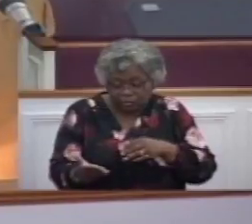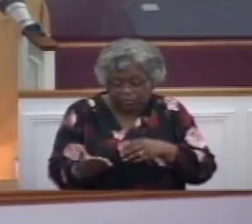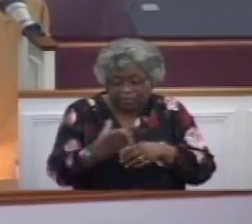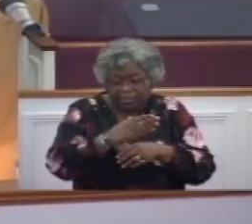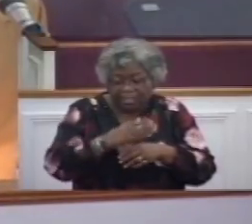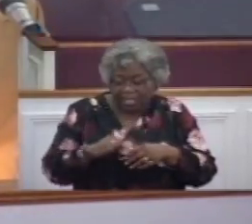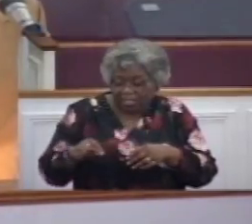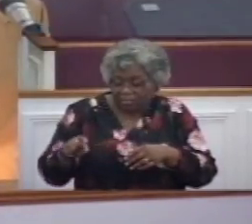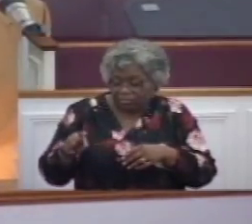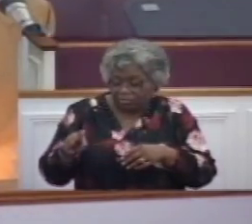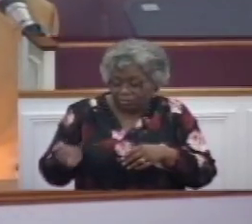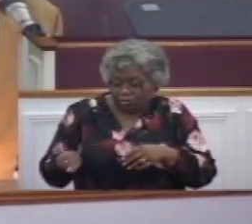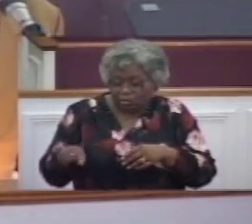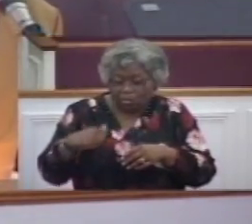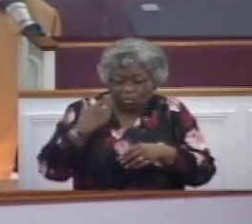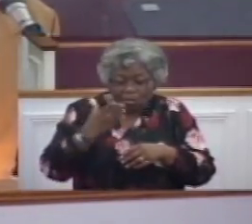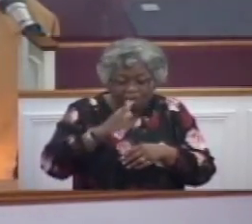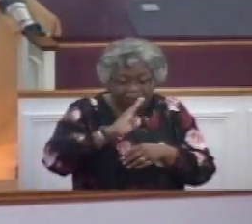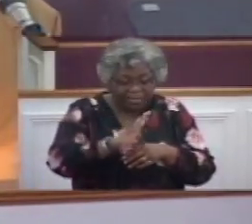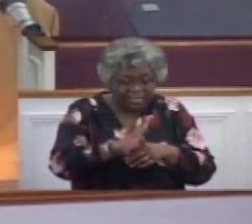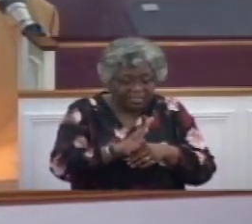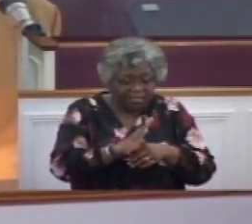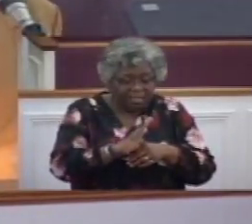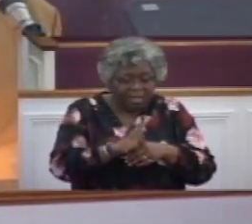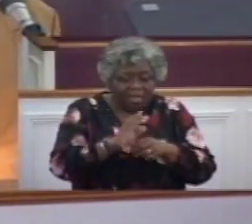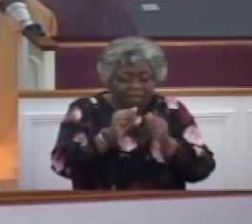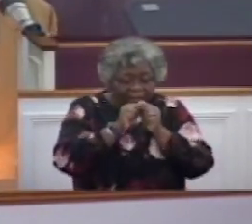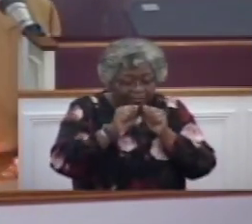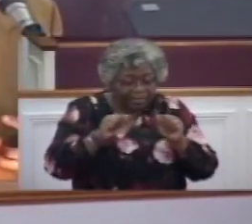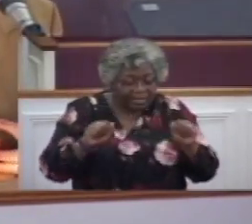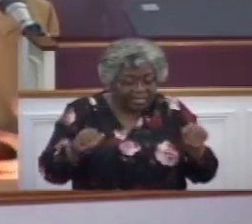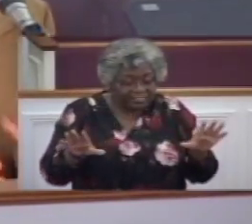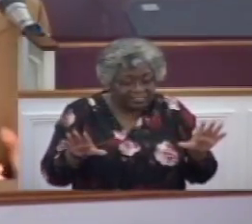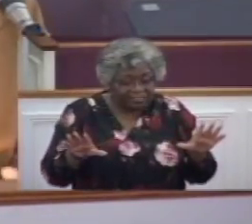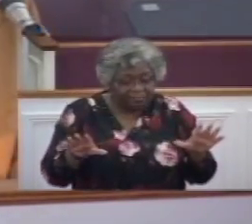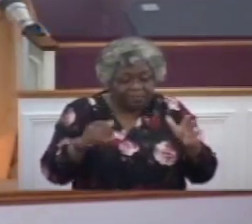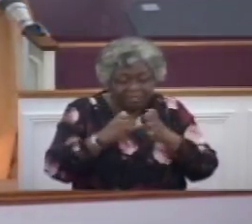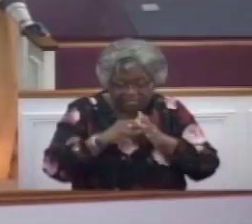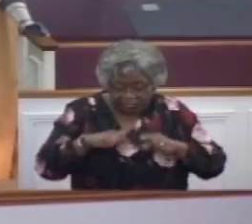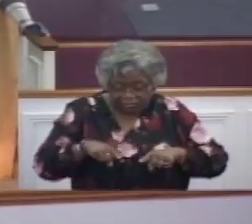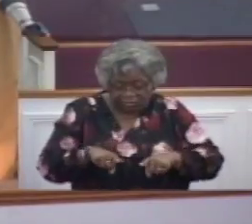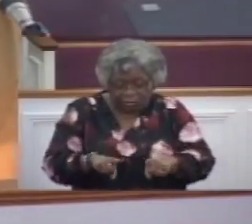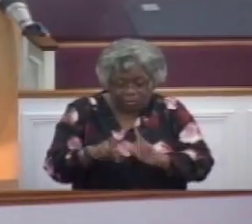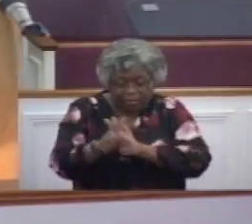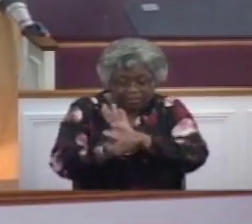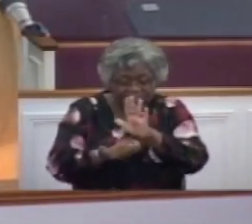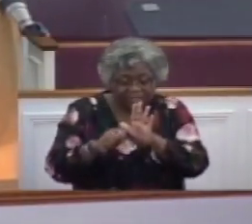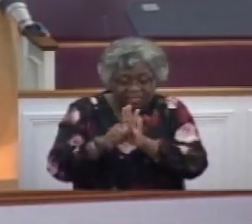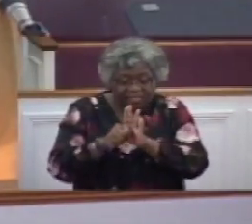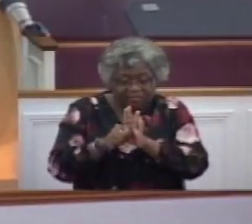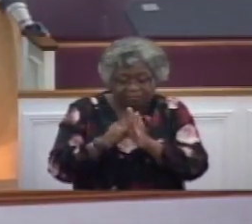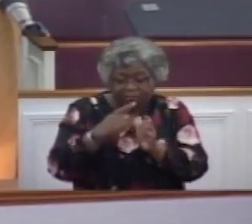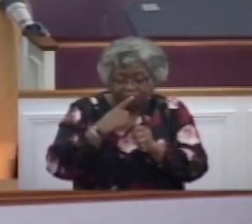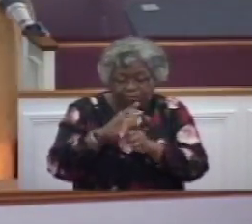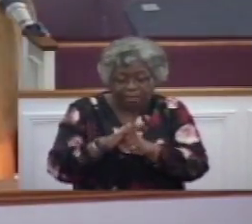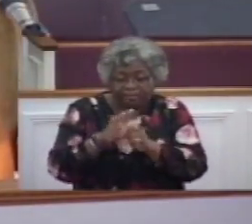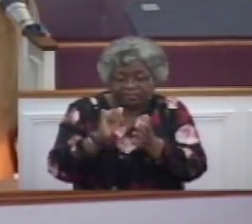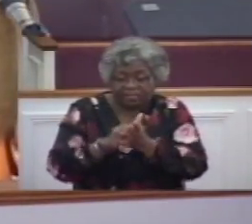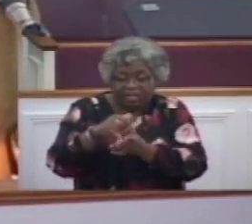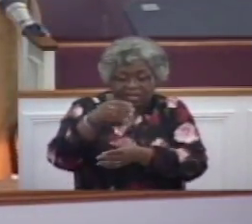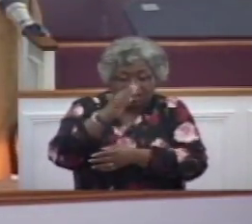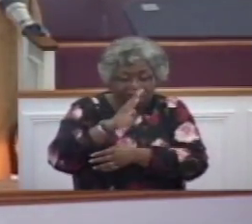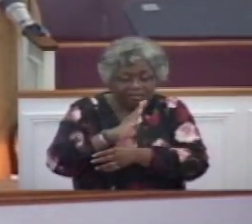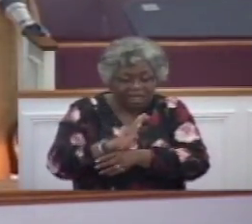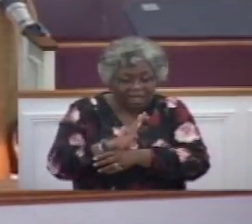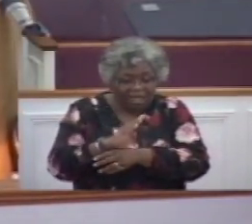And you will be a blessing. It is during the age of the promise that